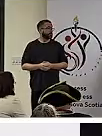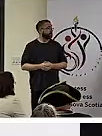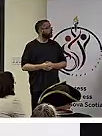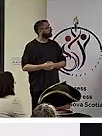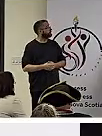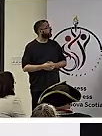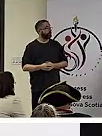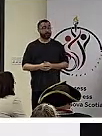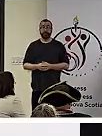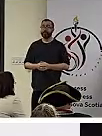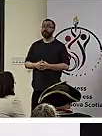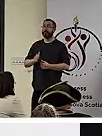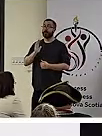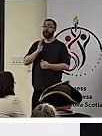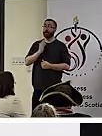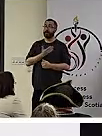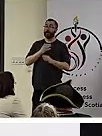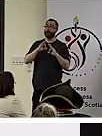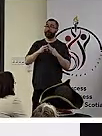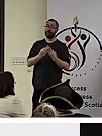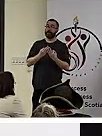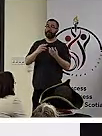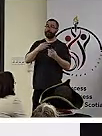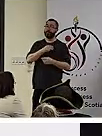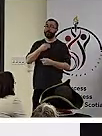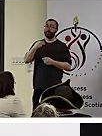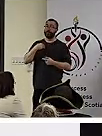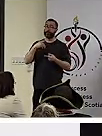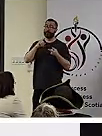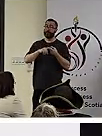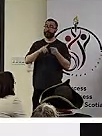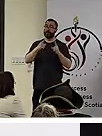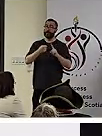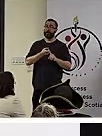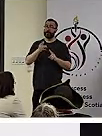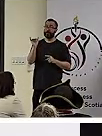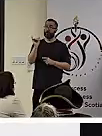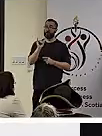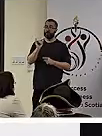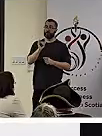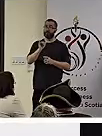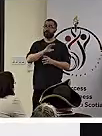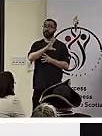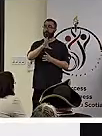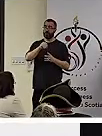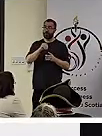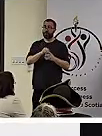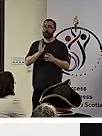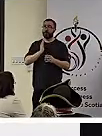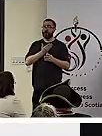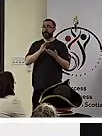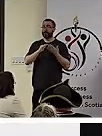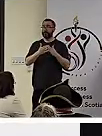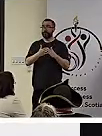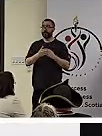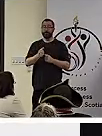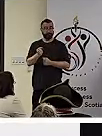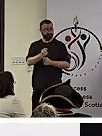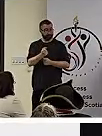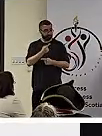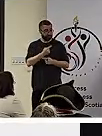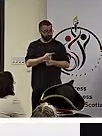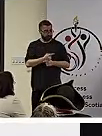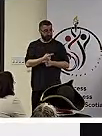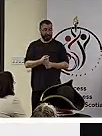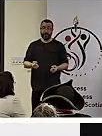Our family members and friends are also part of our community. Yeah. There are so many